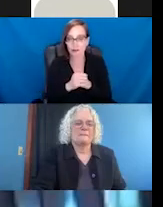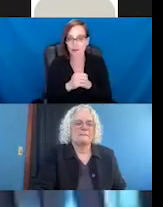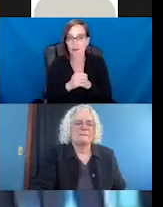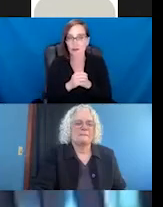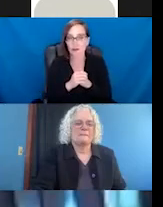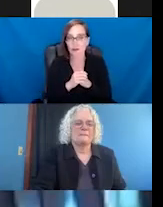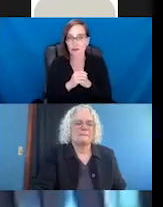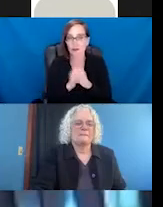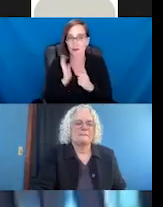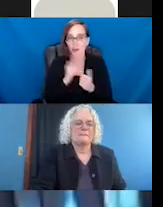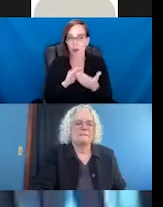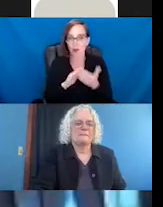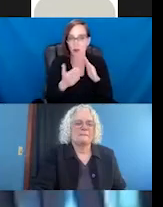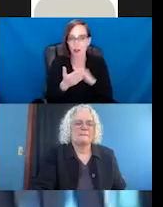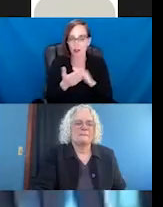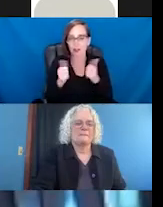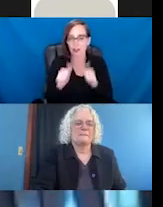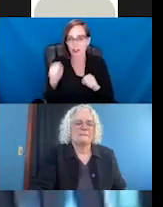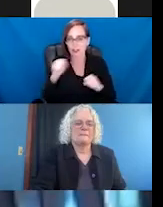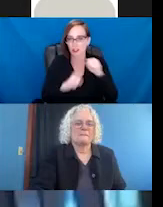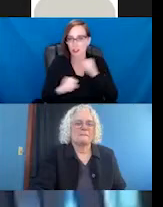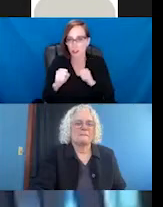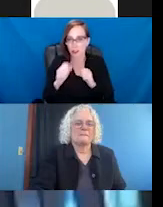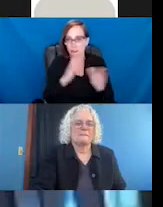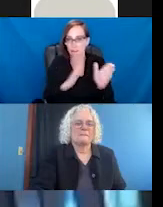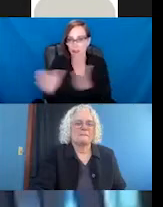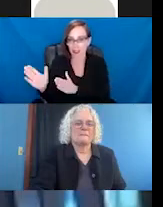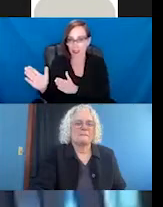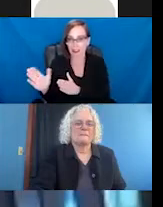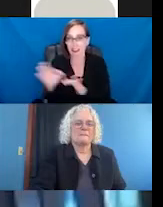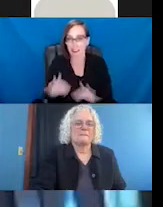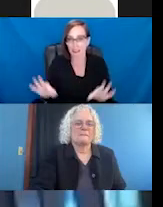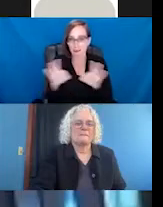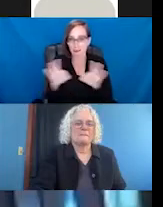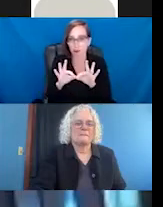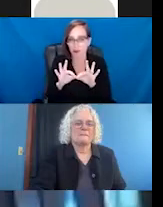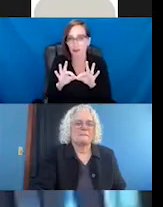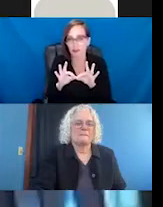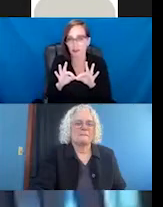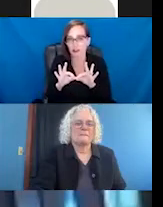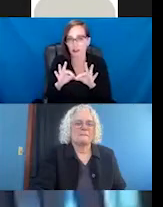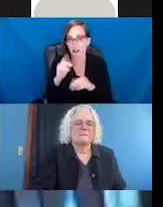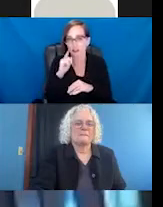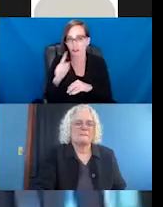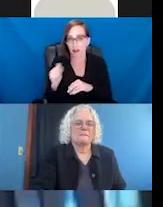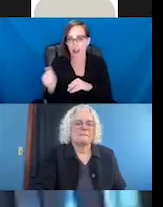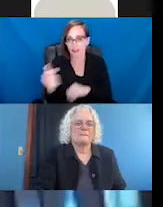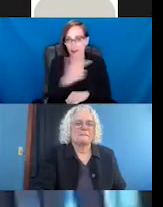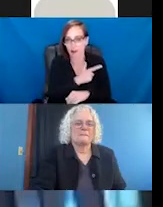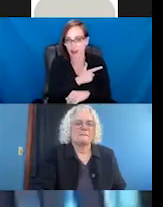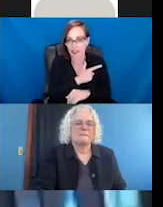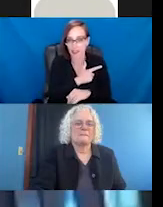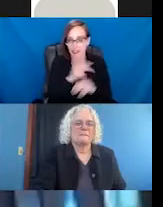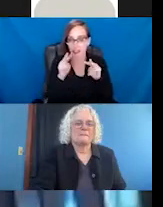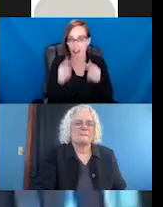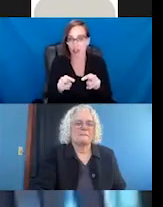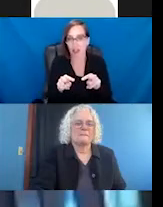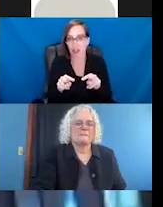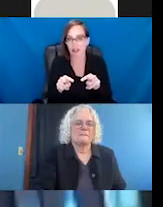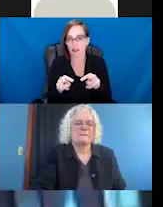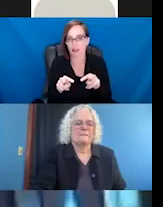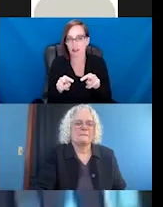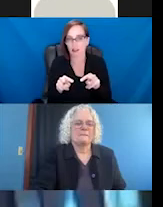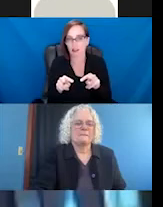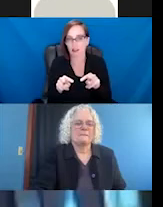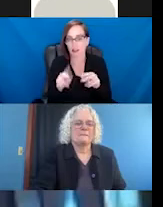so strategic planning, I think, is very important across the board for all to really look at how we can